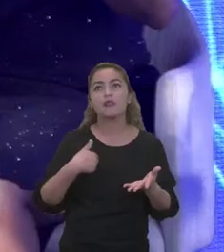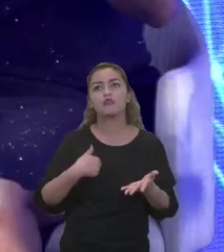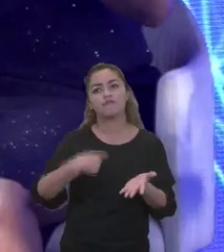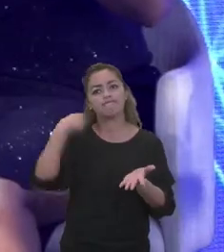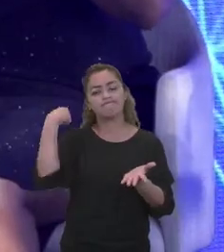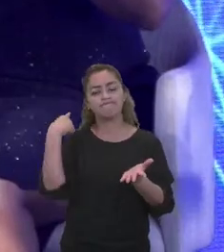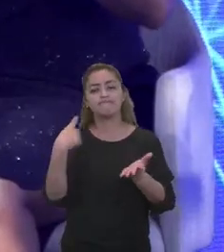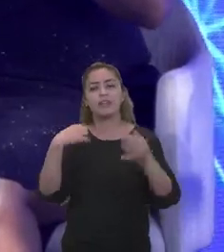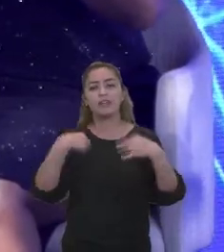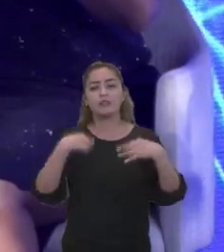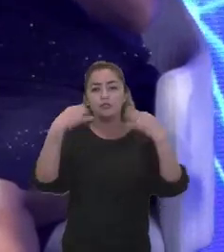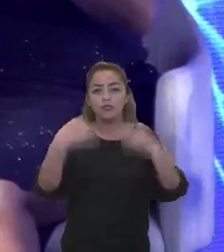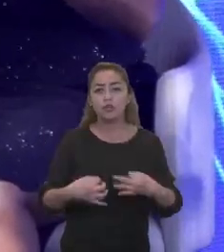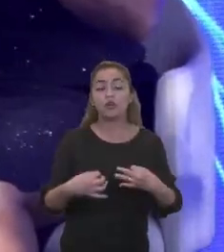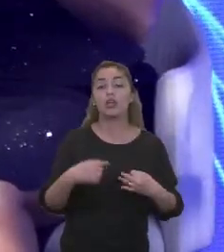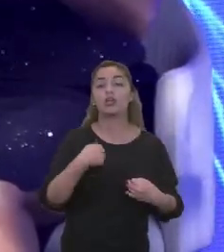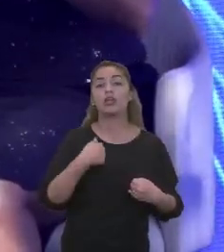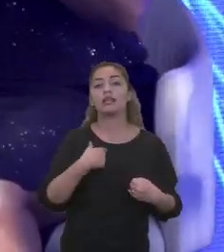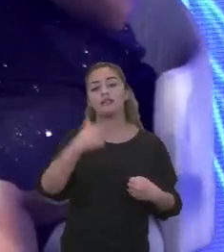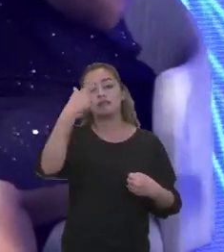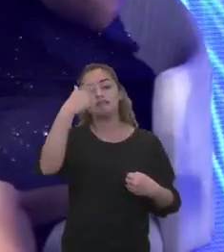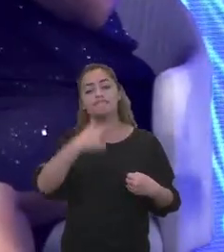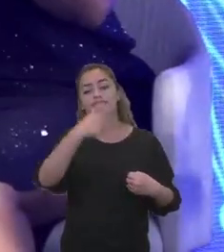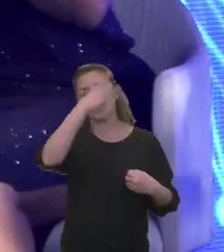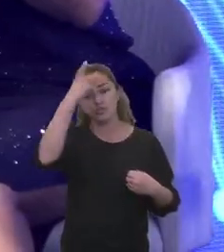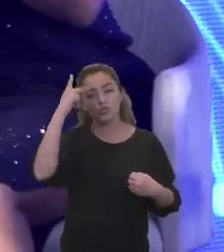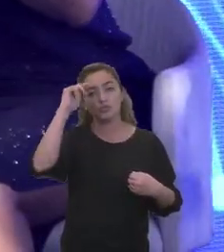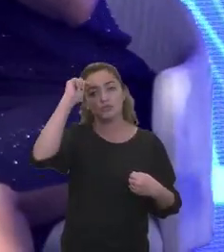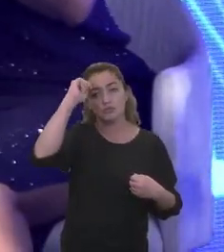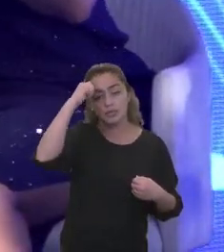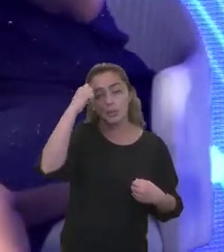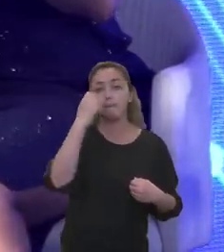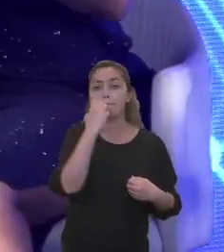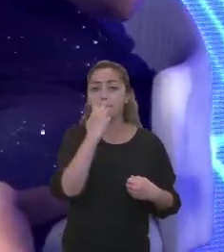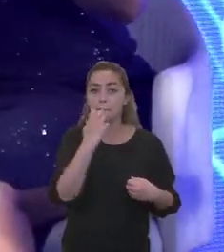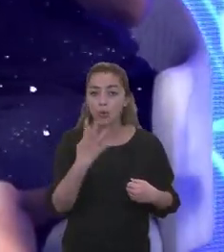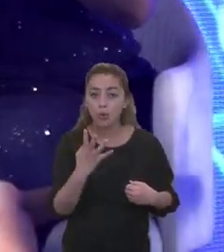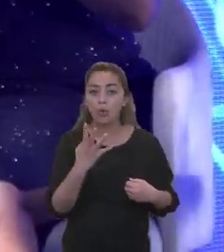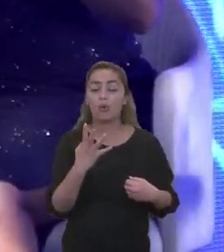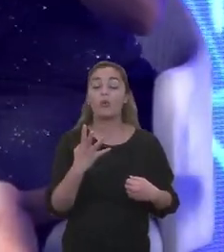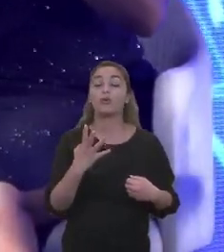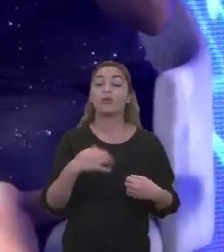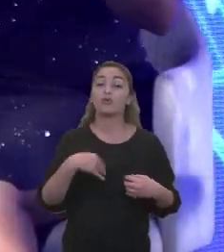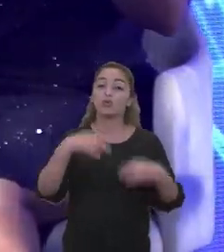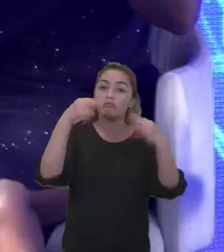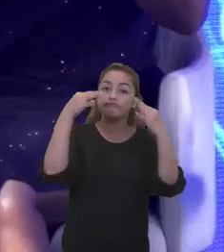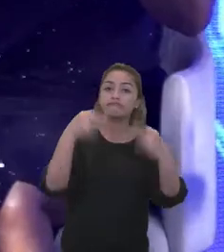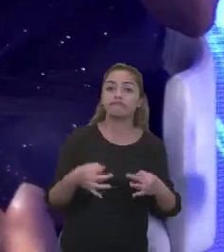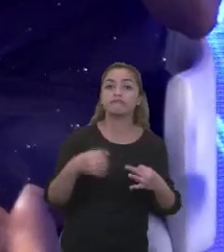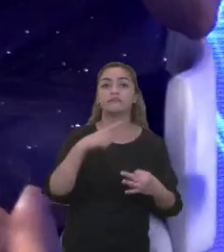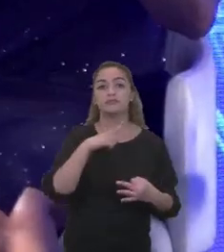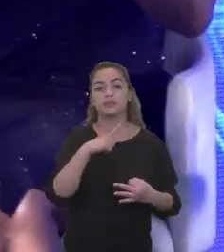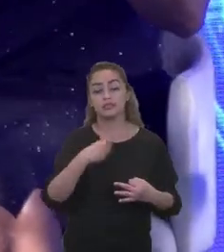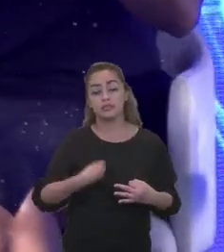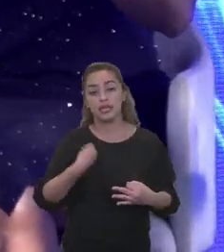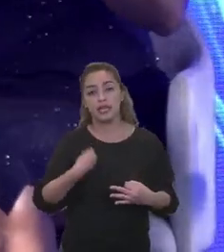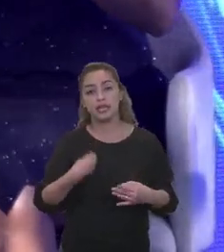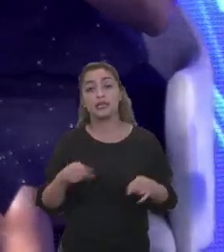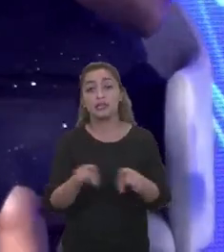I'm stating to you, there is a lot of black people who are highly skilled. I